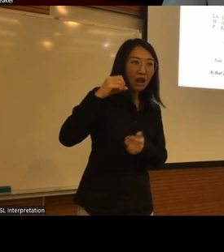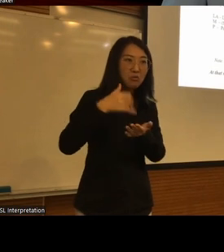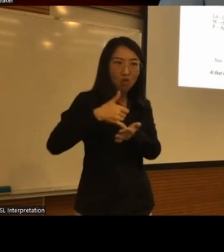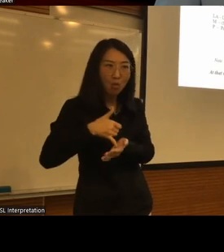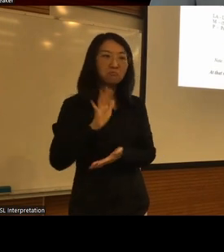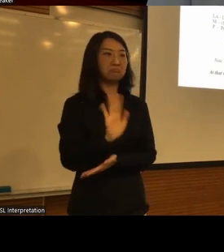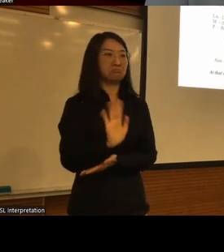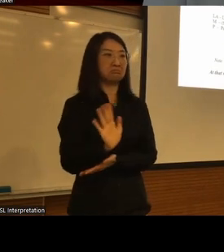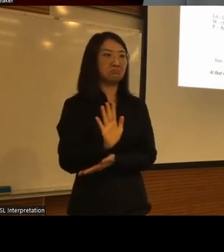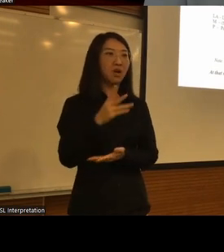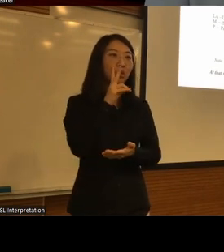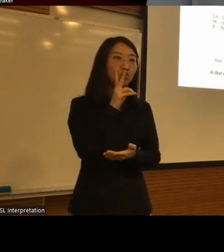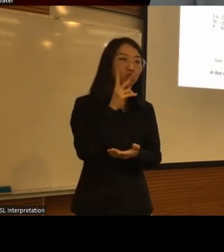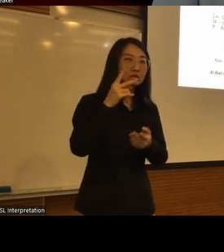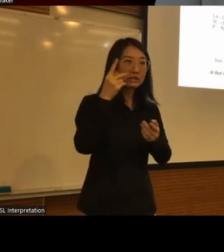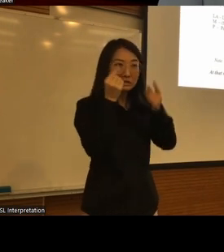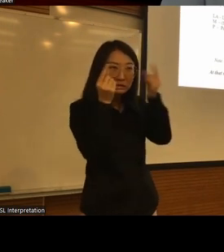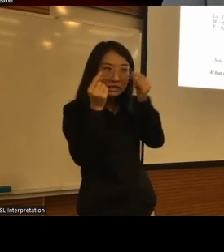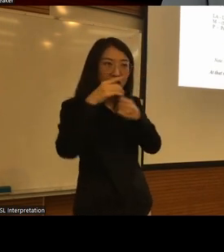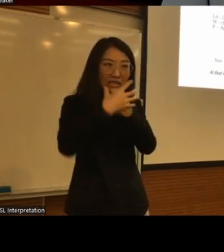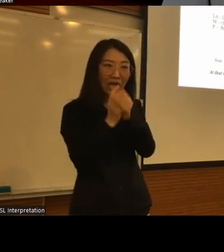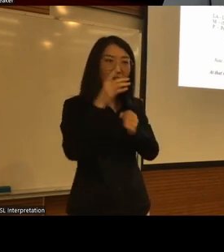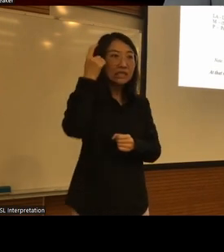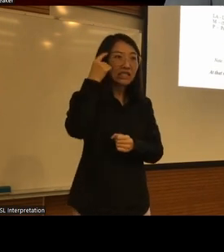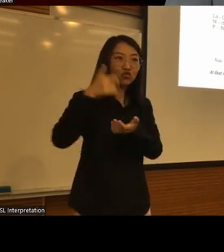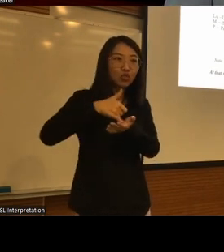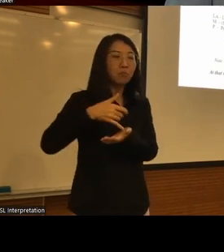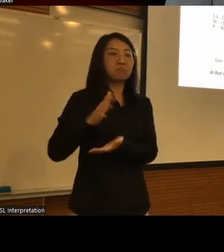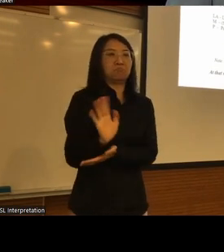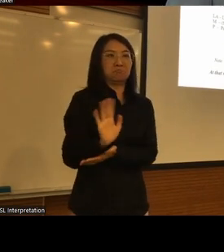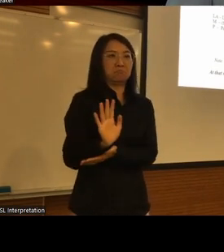or world knowledge. Some kind of